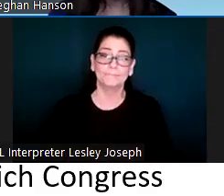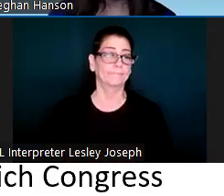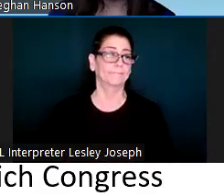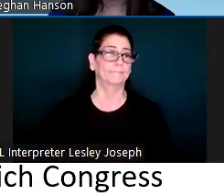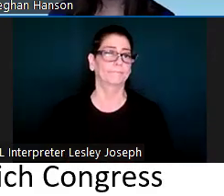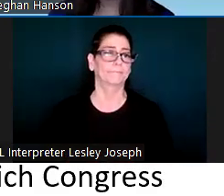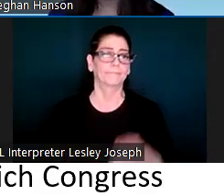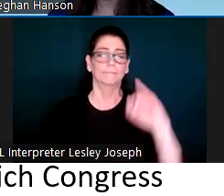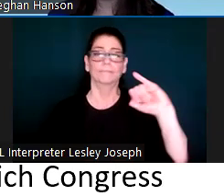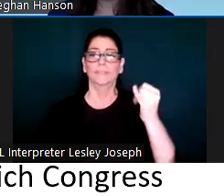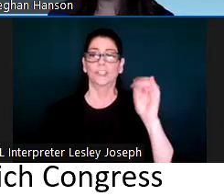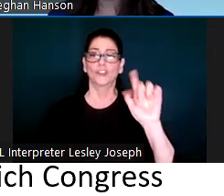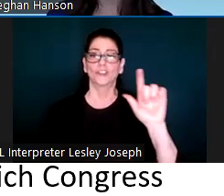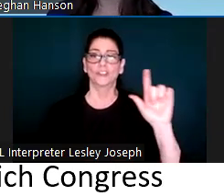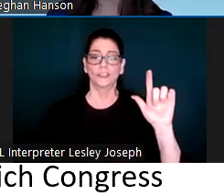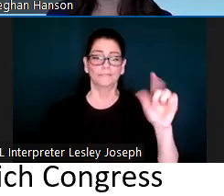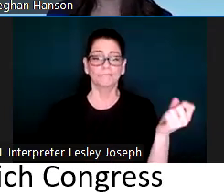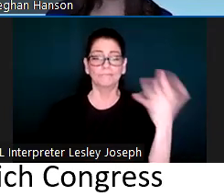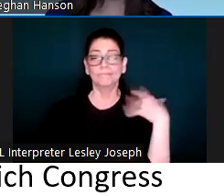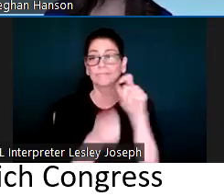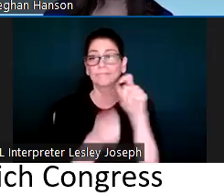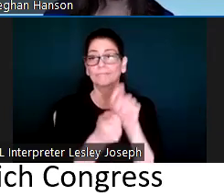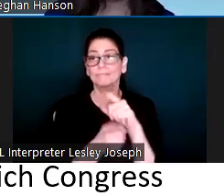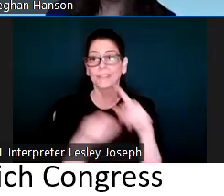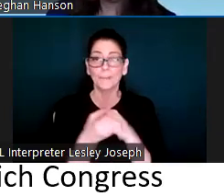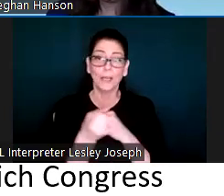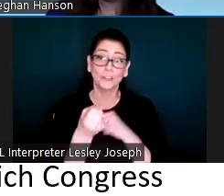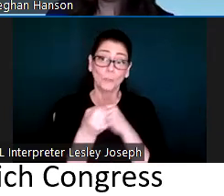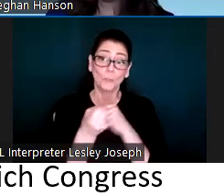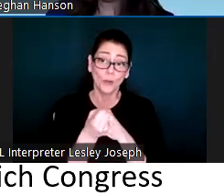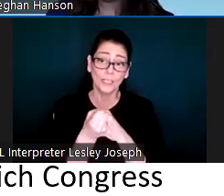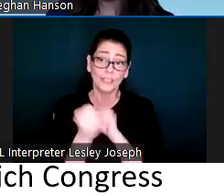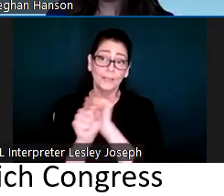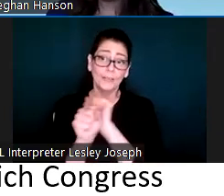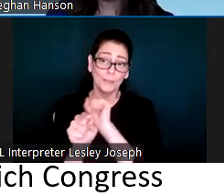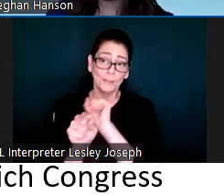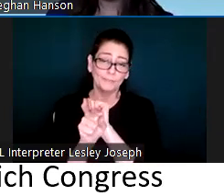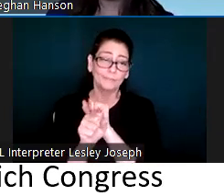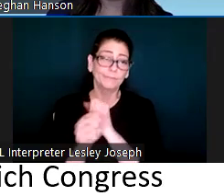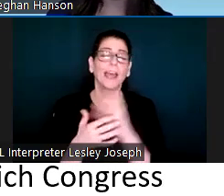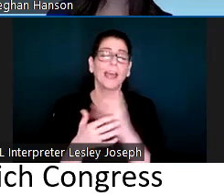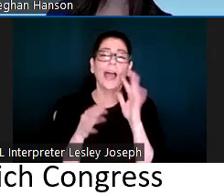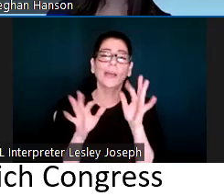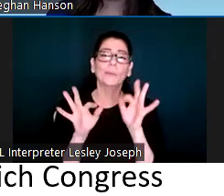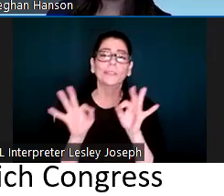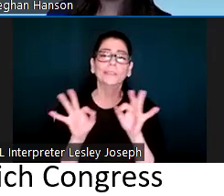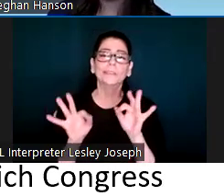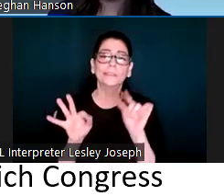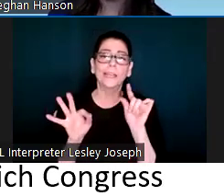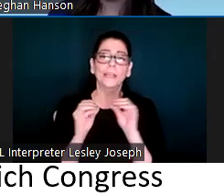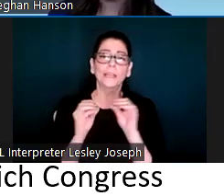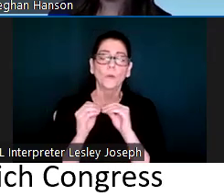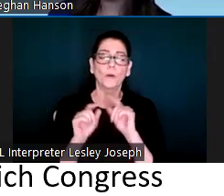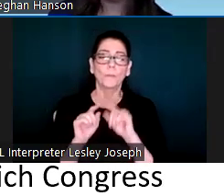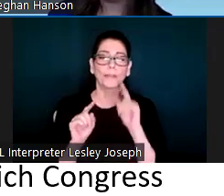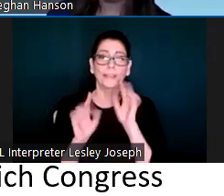Jill gave us some really good details on supported employment. And I'm going to get into that a little bit more, but I think it's really important